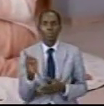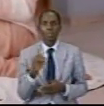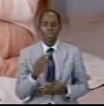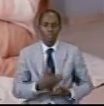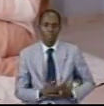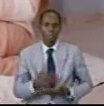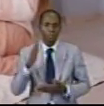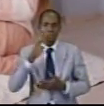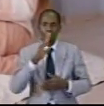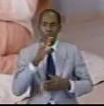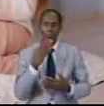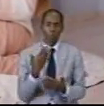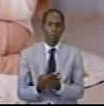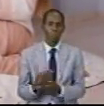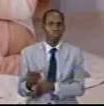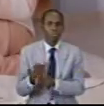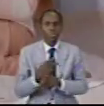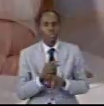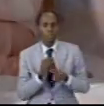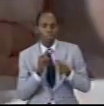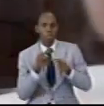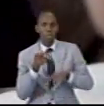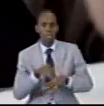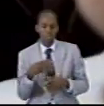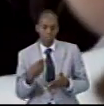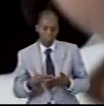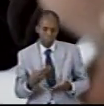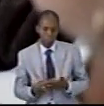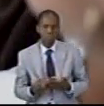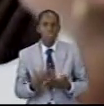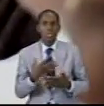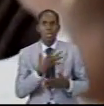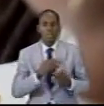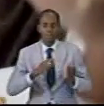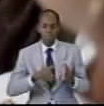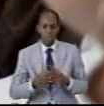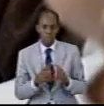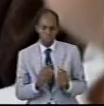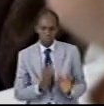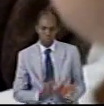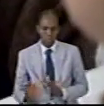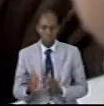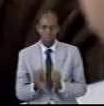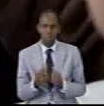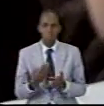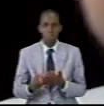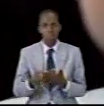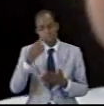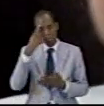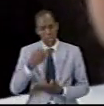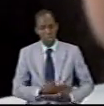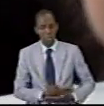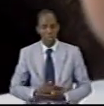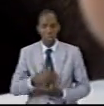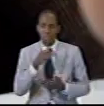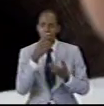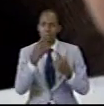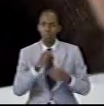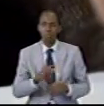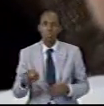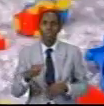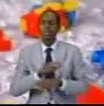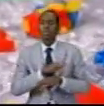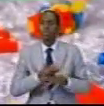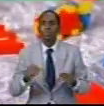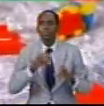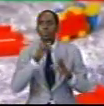taken care of. And then they begin to look at their finances. They begin to adjust their finances because a baby is coming. They do not